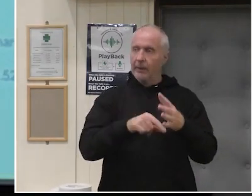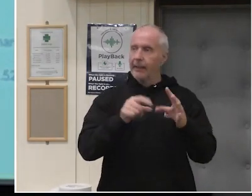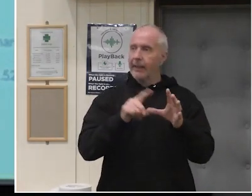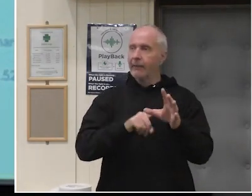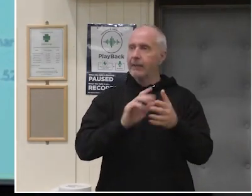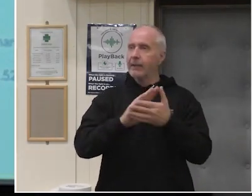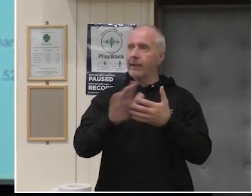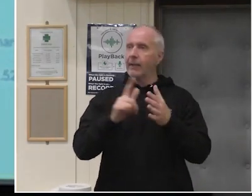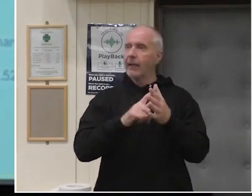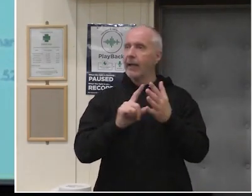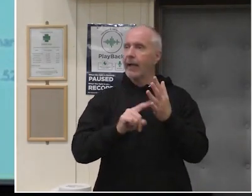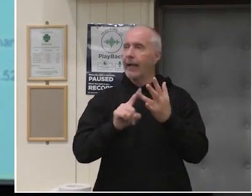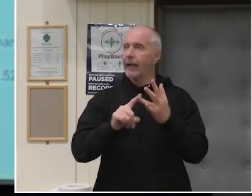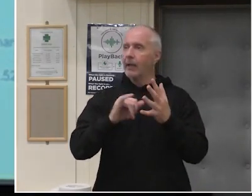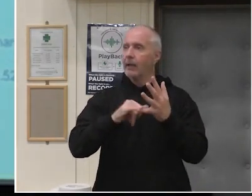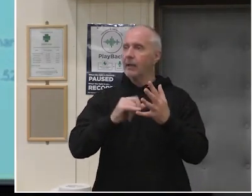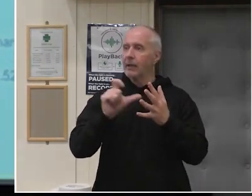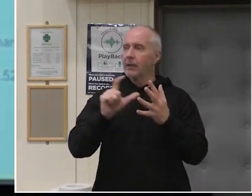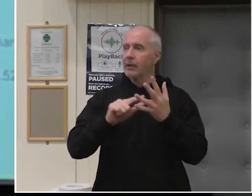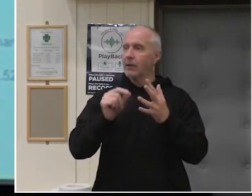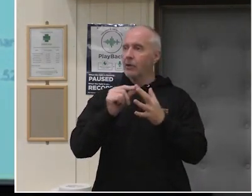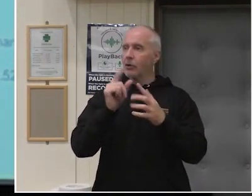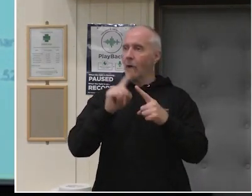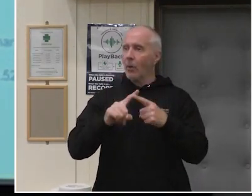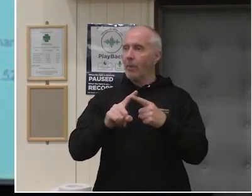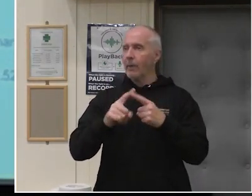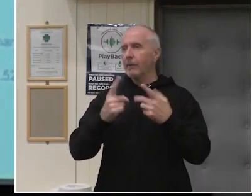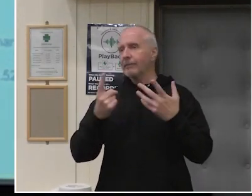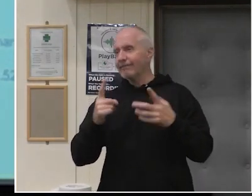Not going to bother explaining that one. I haven't got the time.